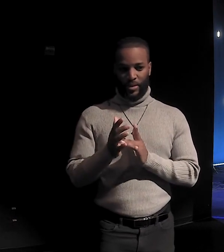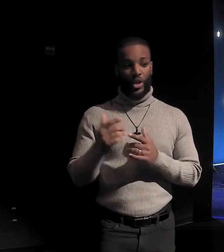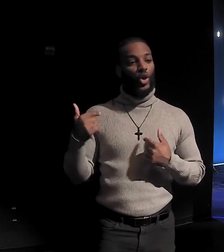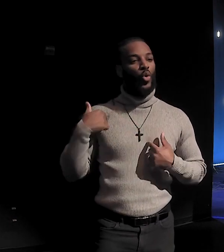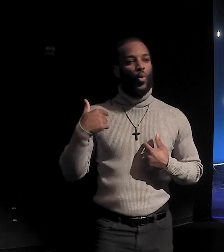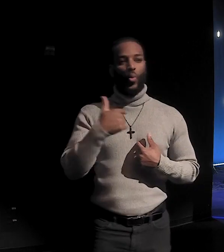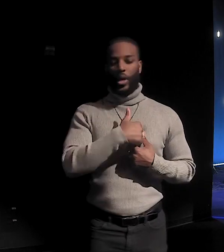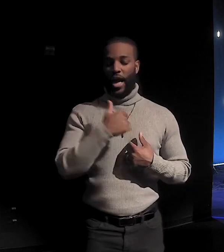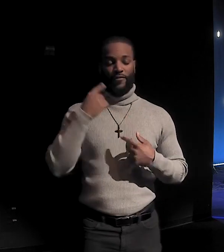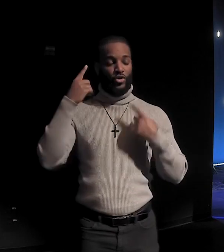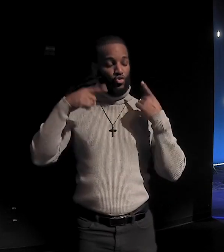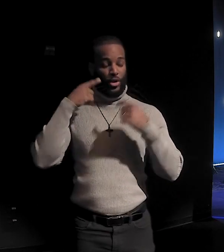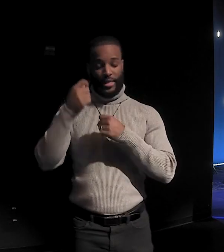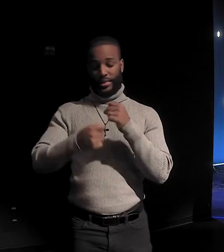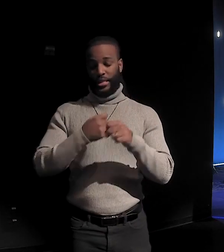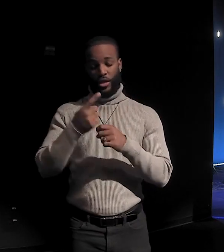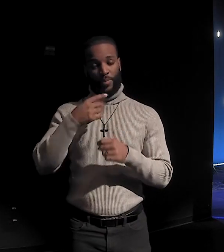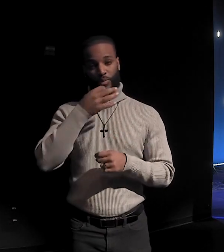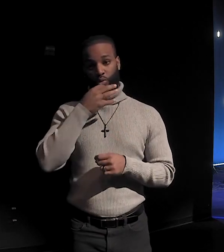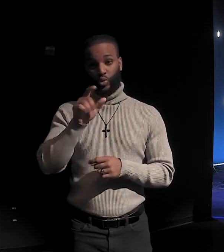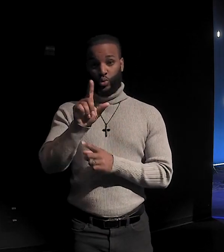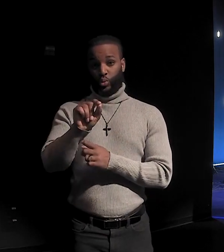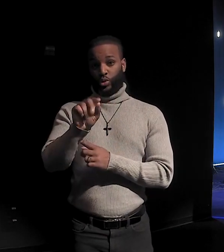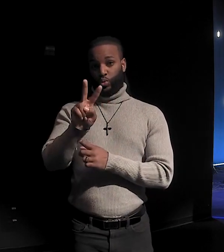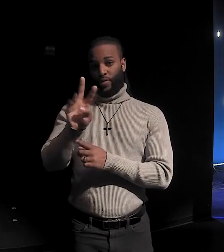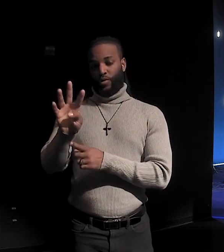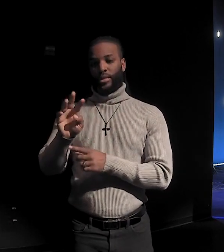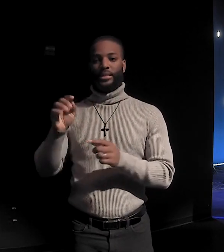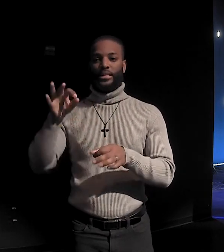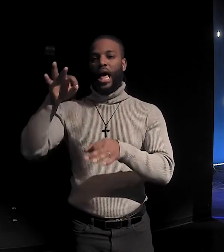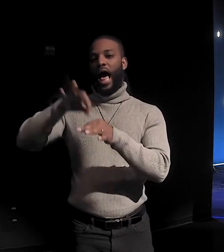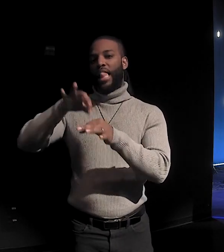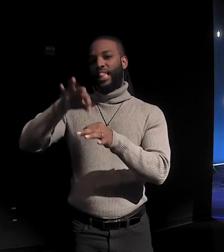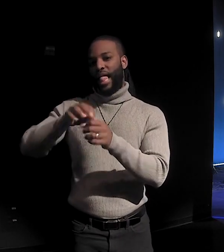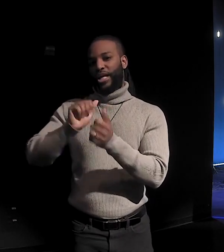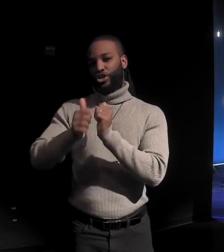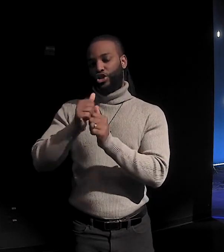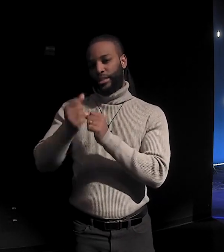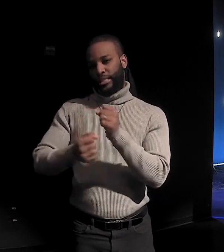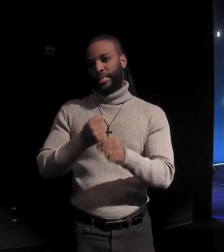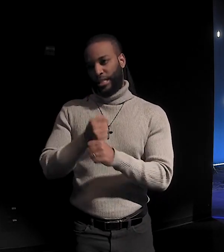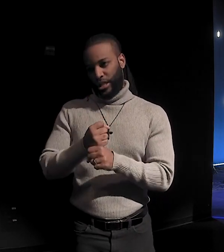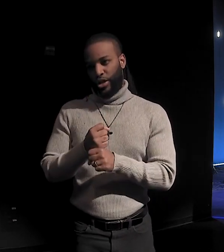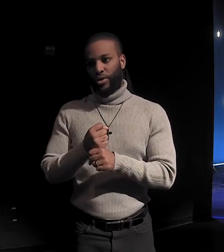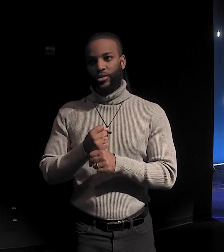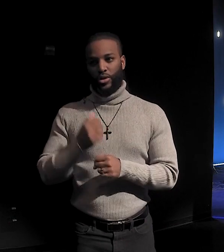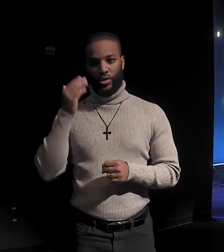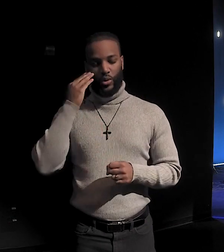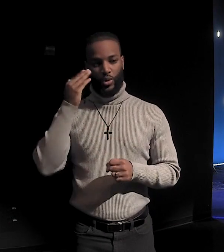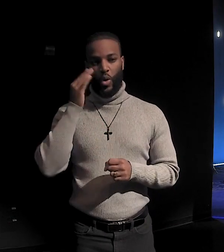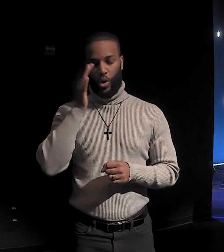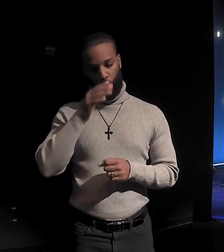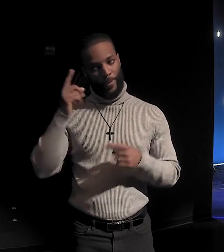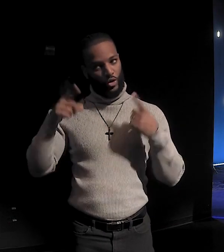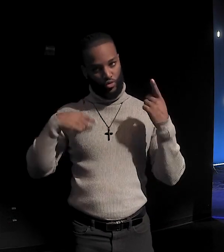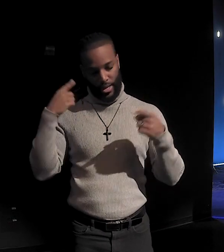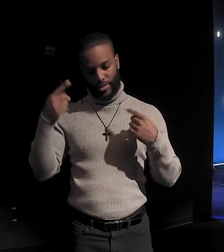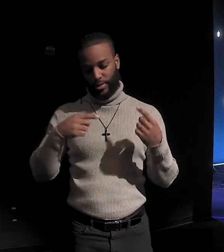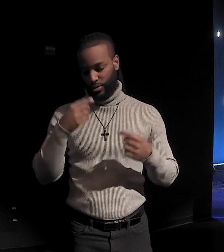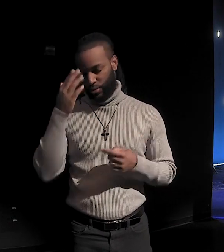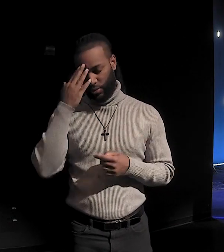We've got a crazy year ahead of us. 2024 is an election year. Every year is an election year. Circle on your calendars and go, it's going to get